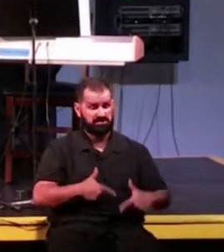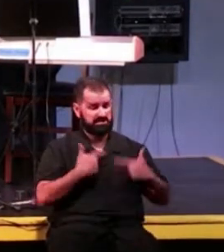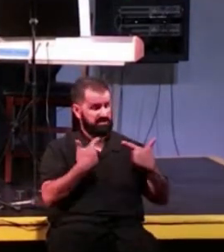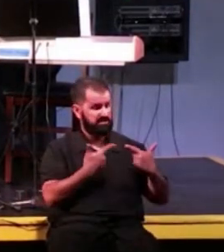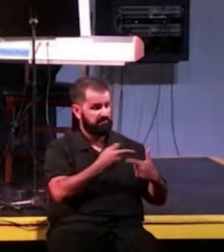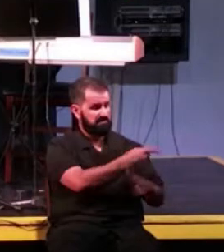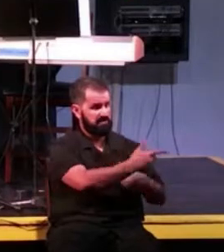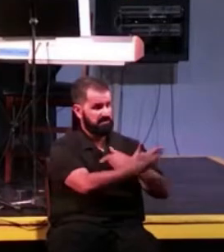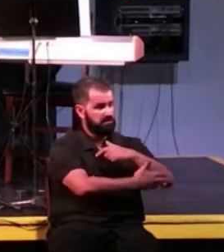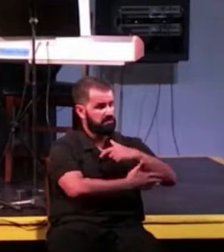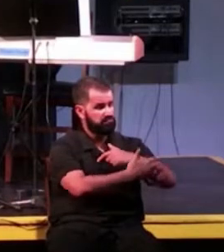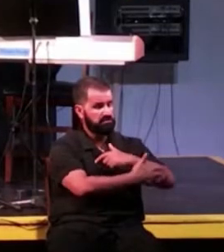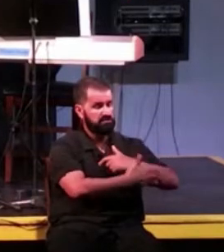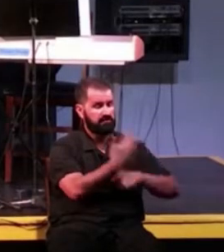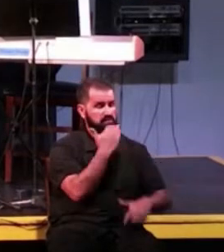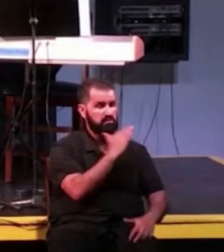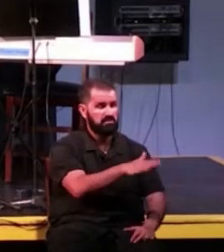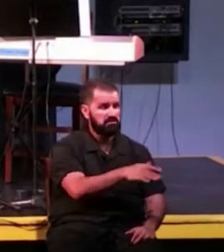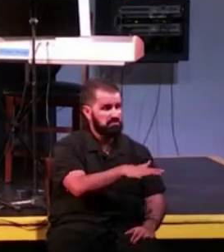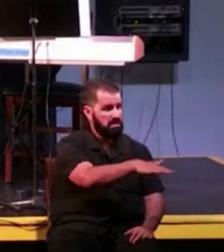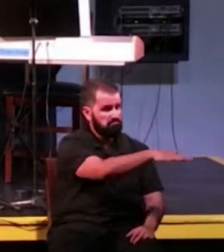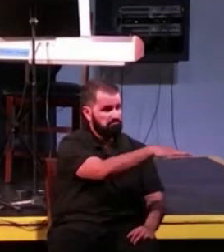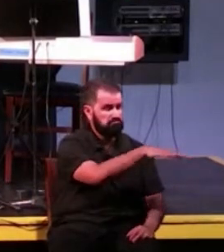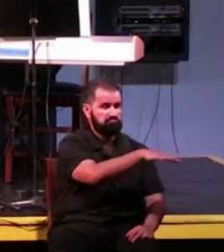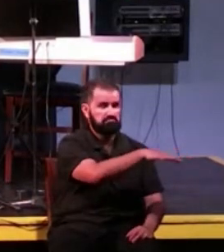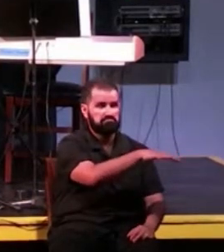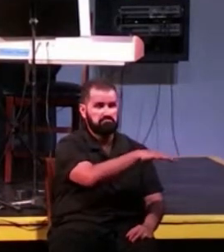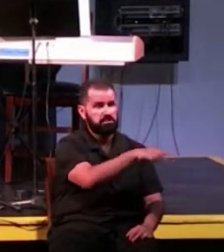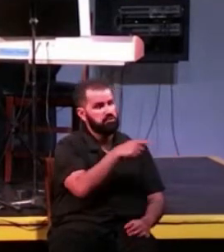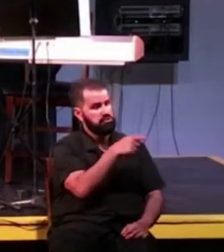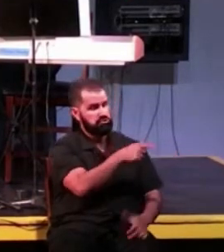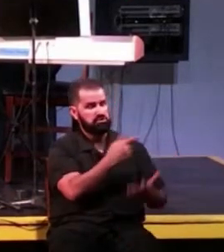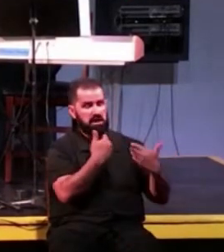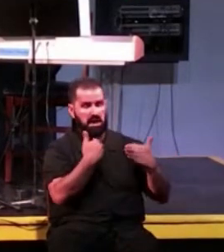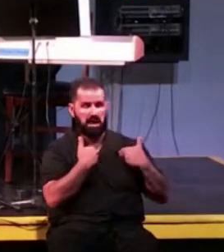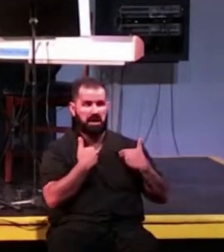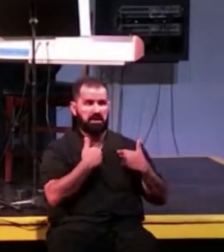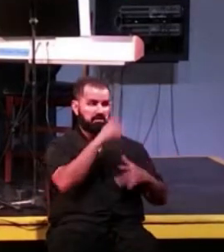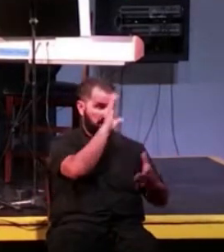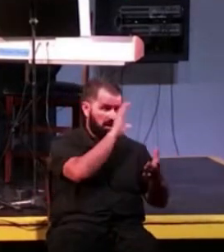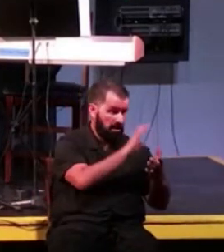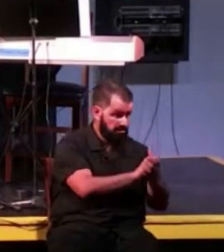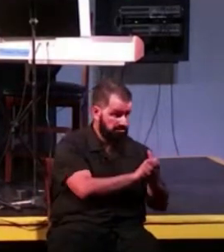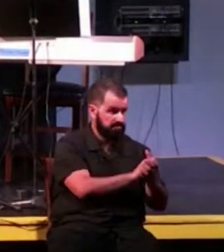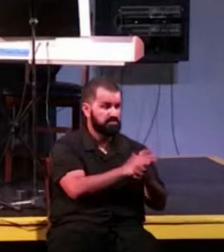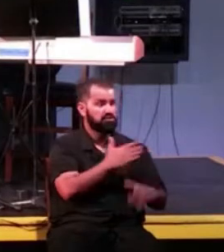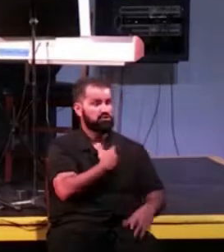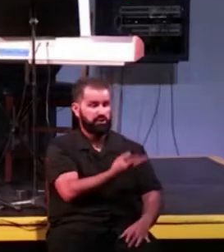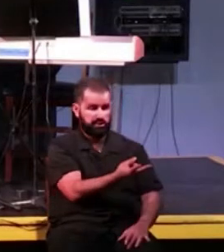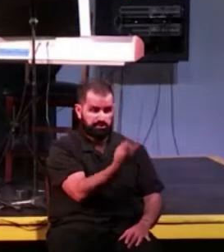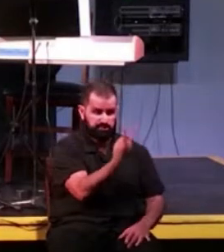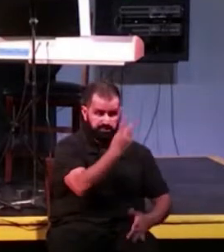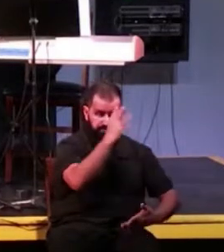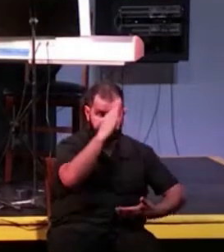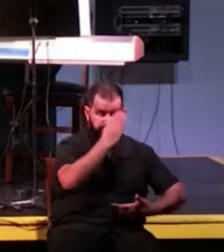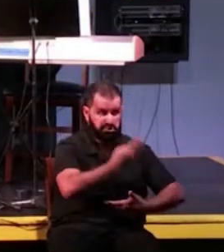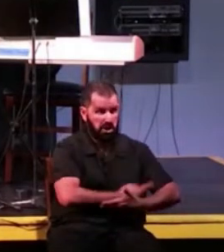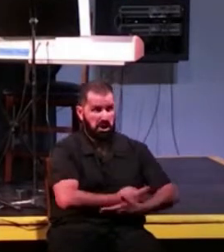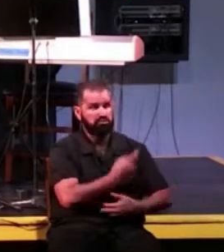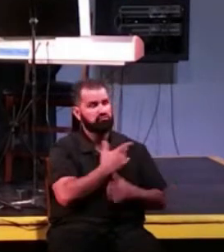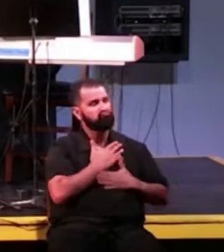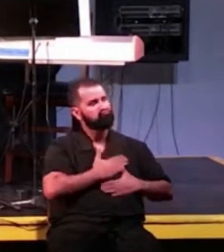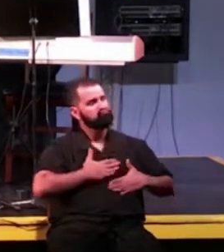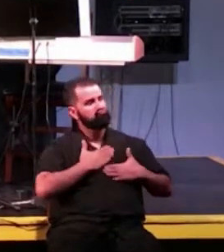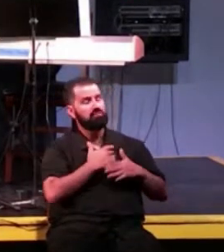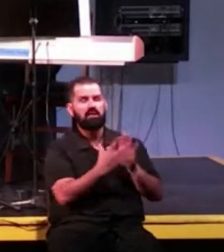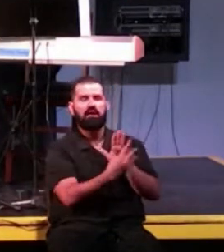of Bethlehem in Judah, and she had her husband, and she had her two kids, and life was good.